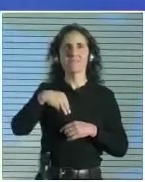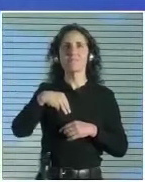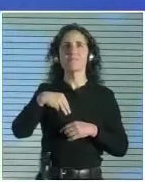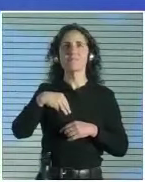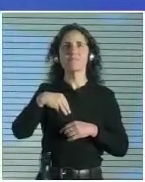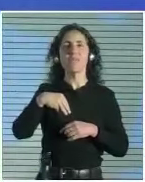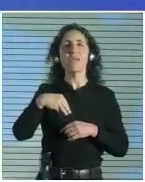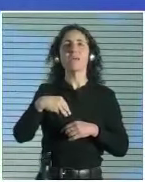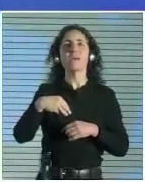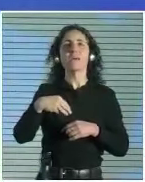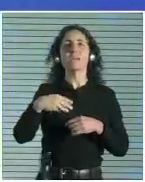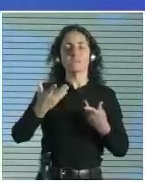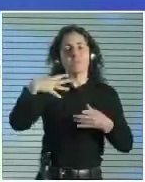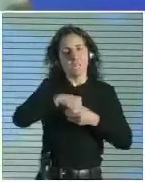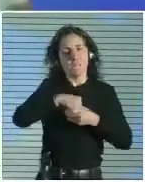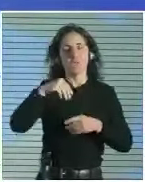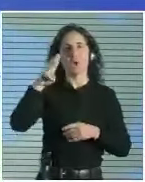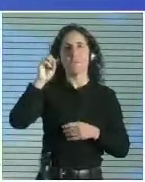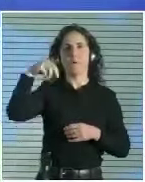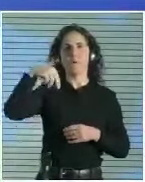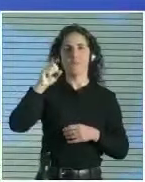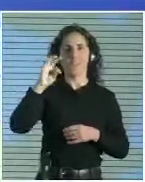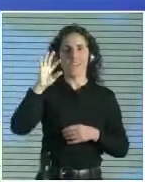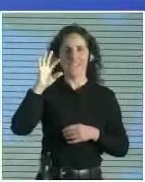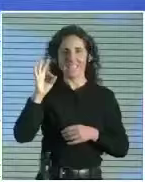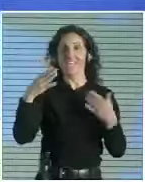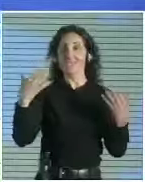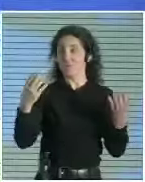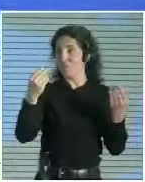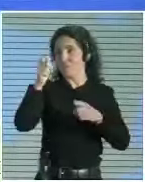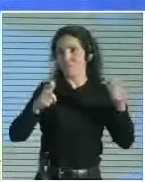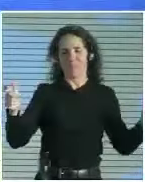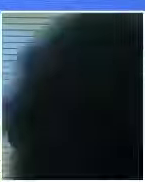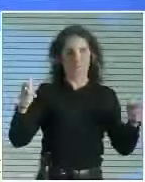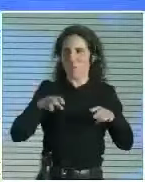stage now. So please give a warm applause to all of them. And